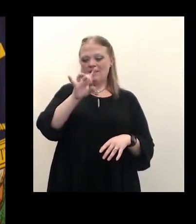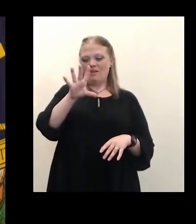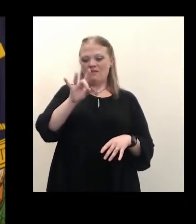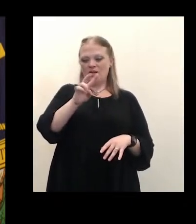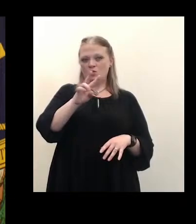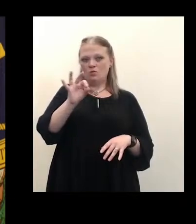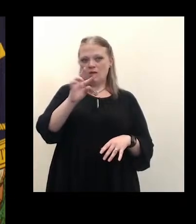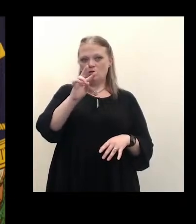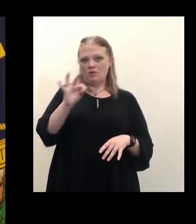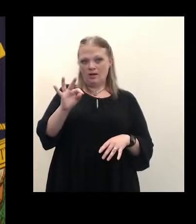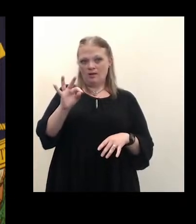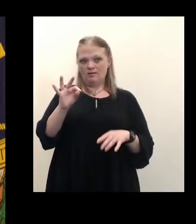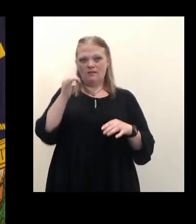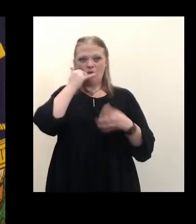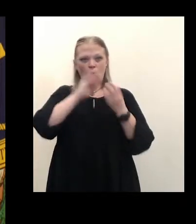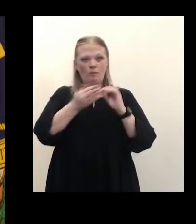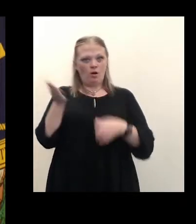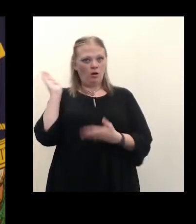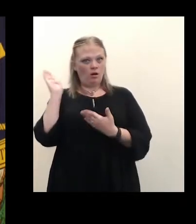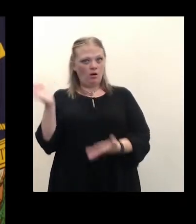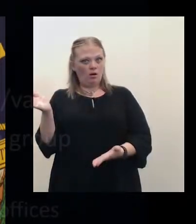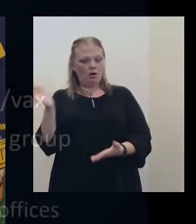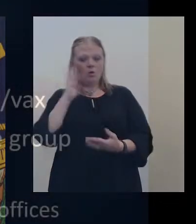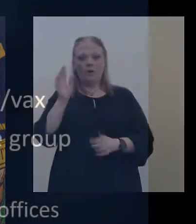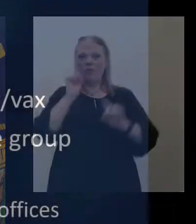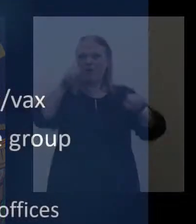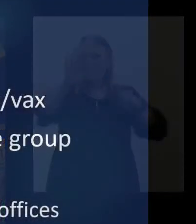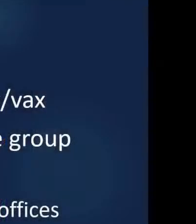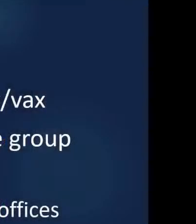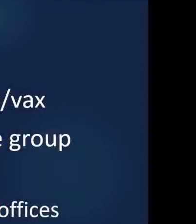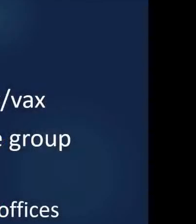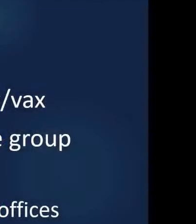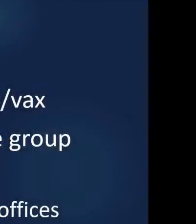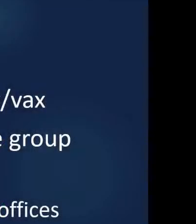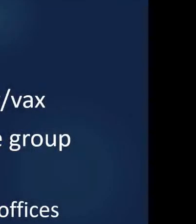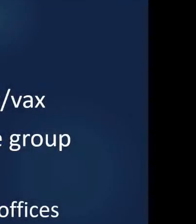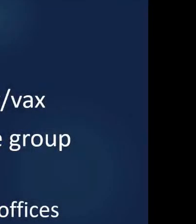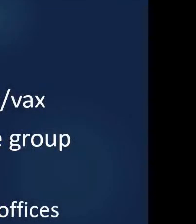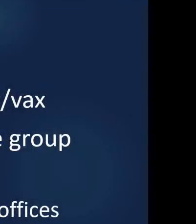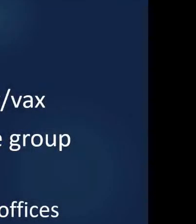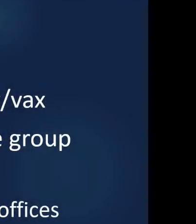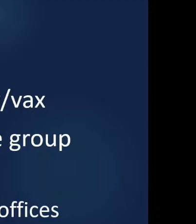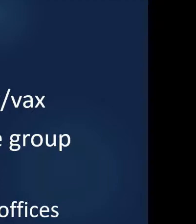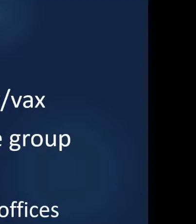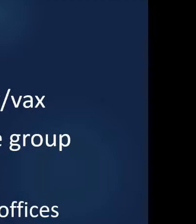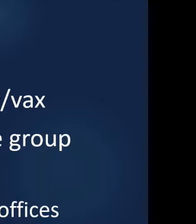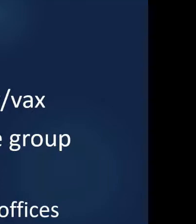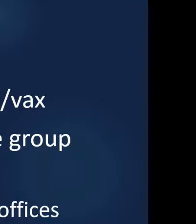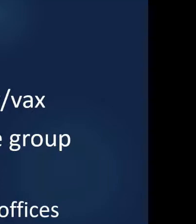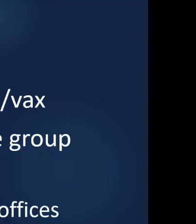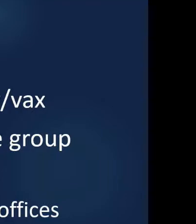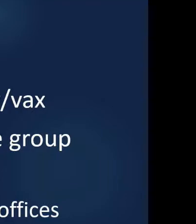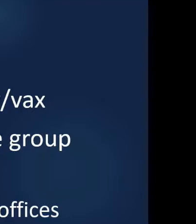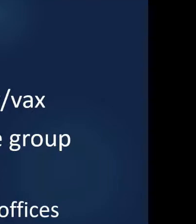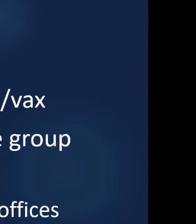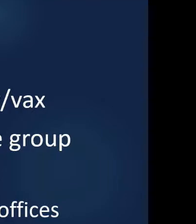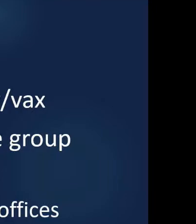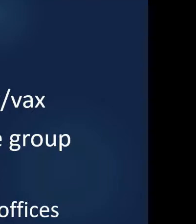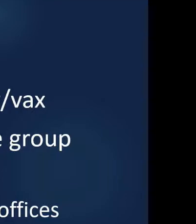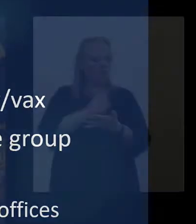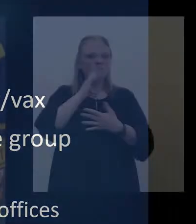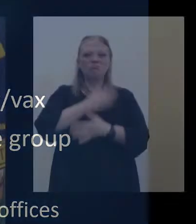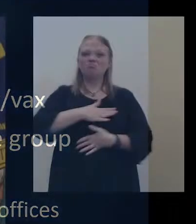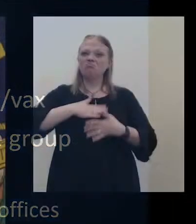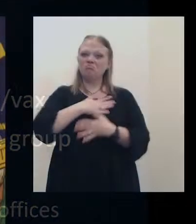716-858-2929, numbers on there, and we'll even come to your home to vaccinate you, including for a booster shot. With that, it's been about an hour. I appreciate